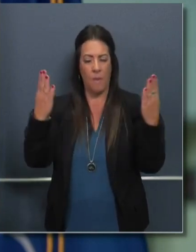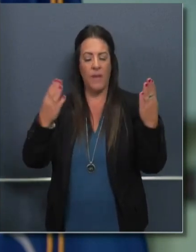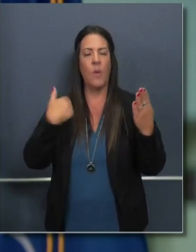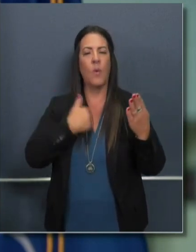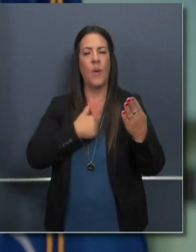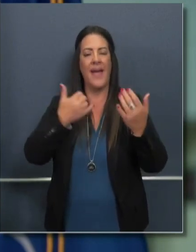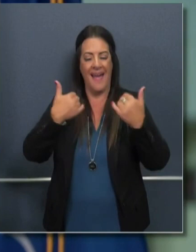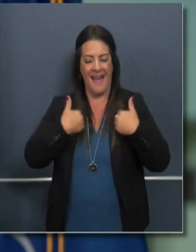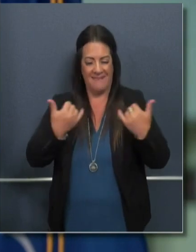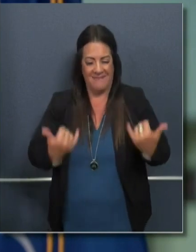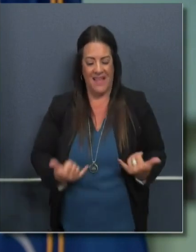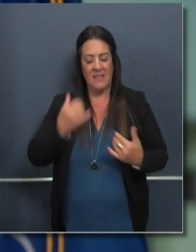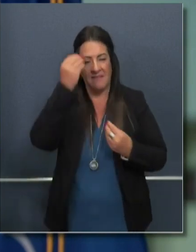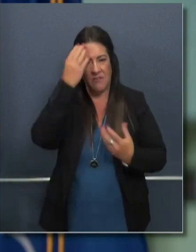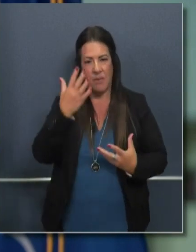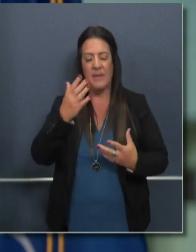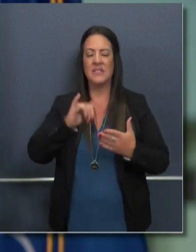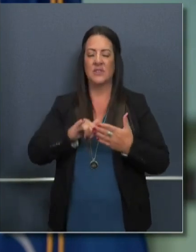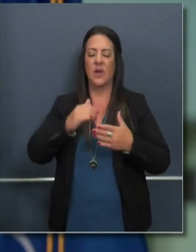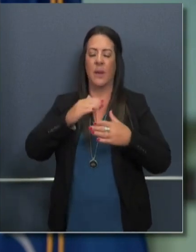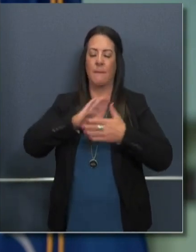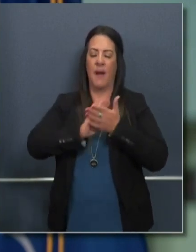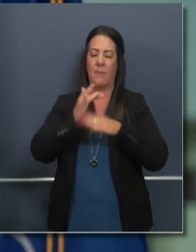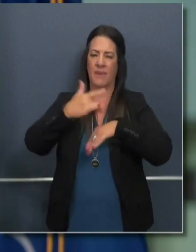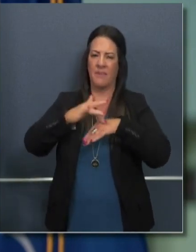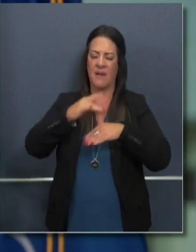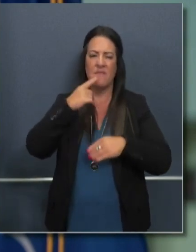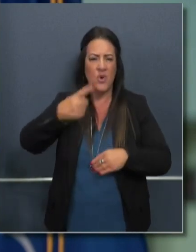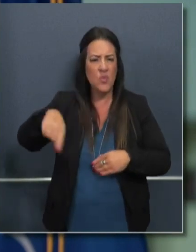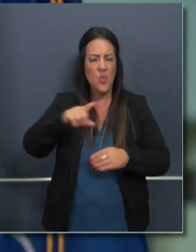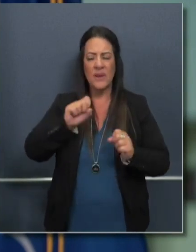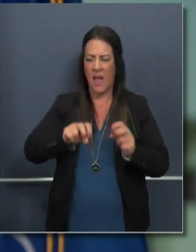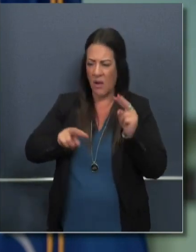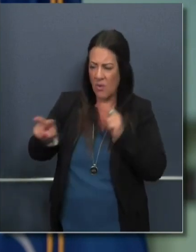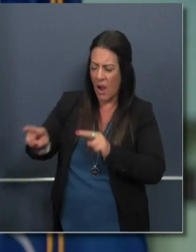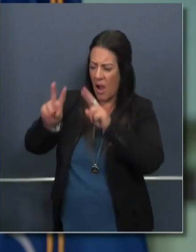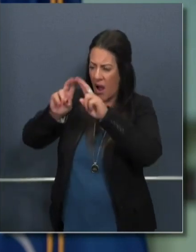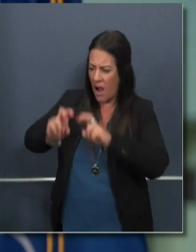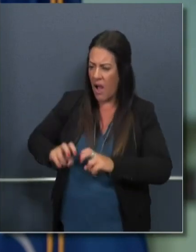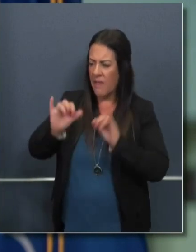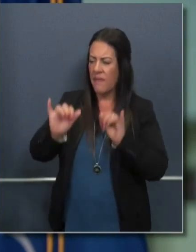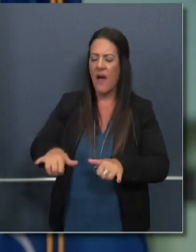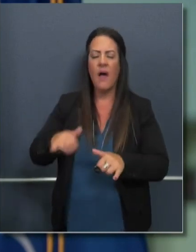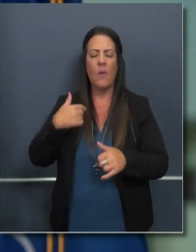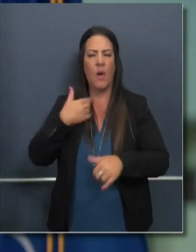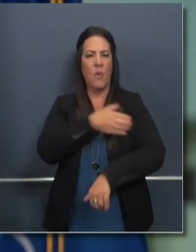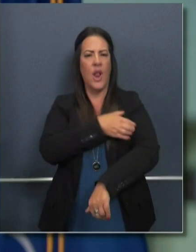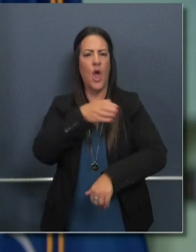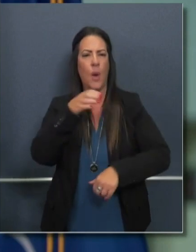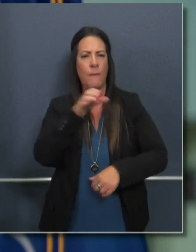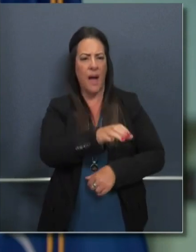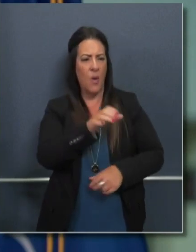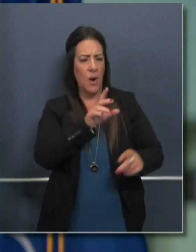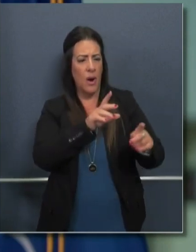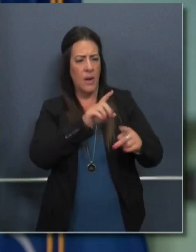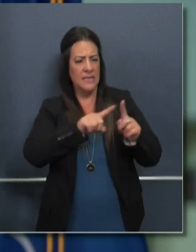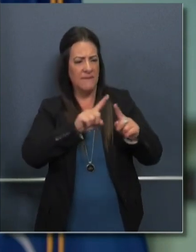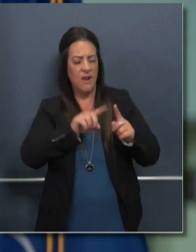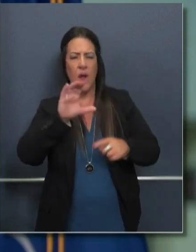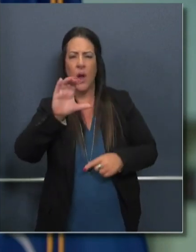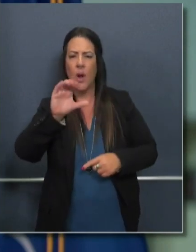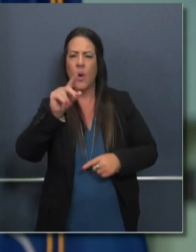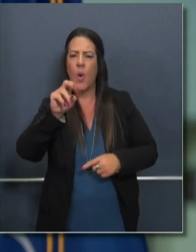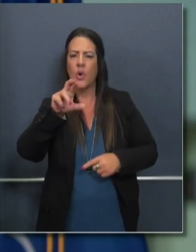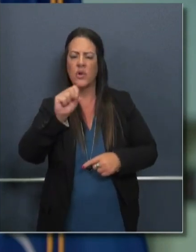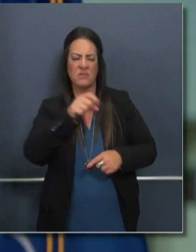this data now made available in a machine readable way, why we want to empower coders to